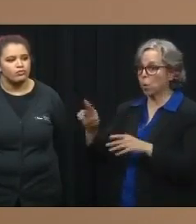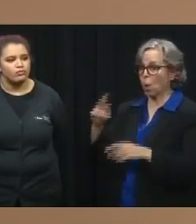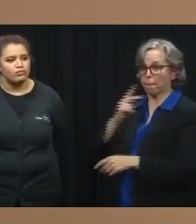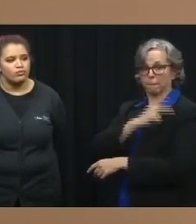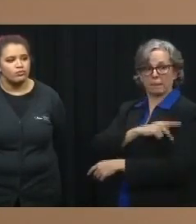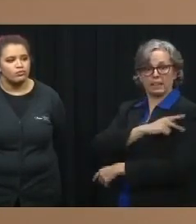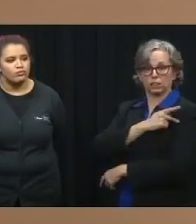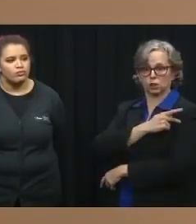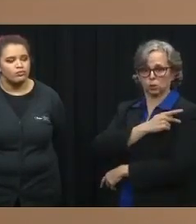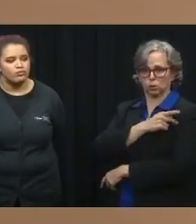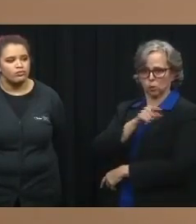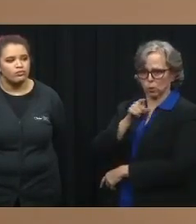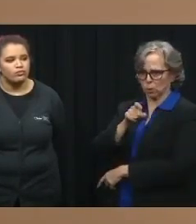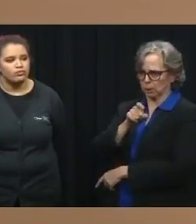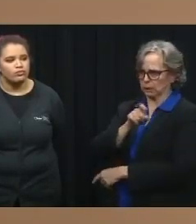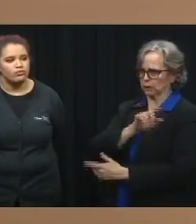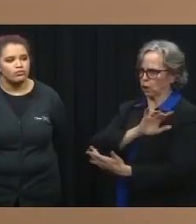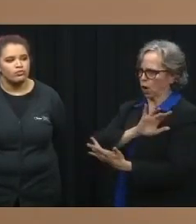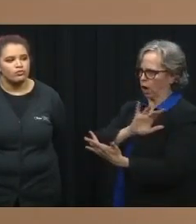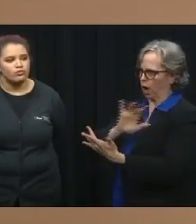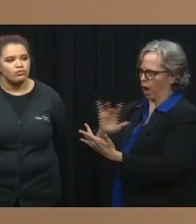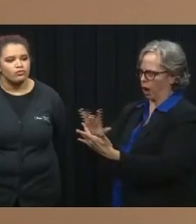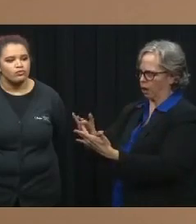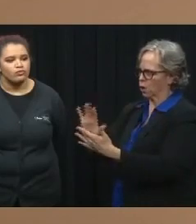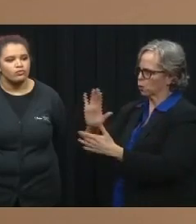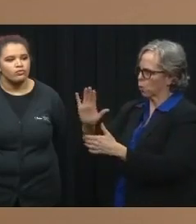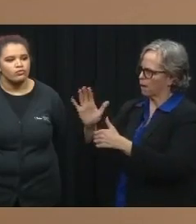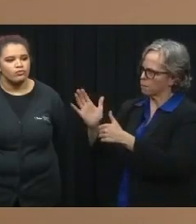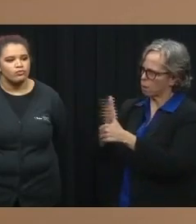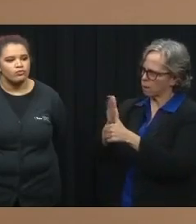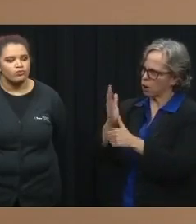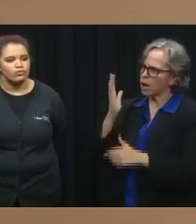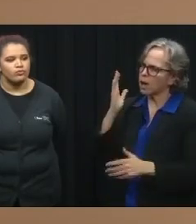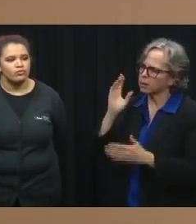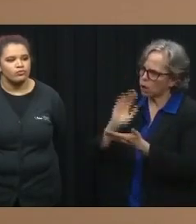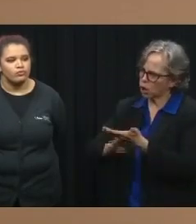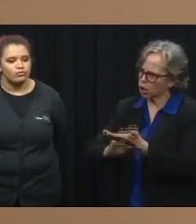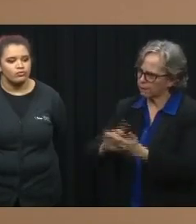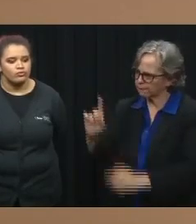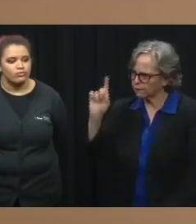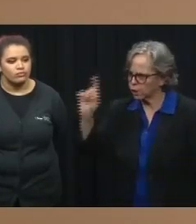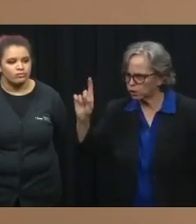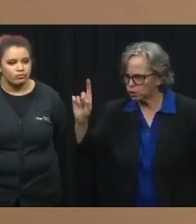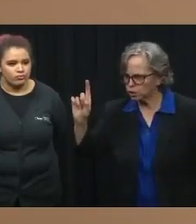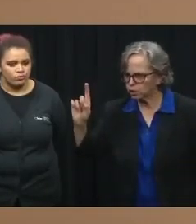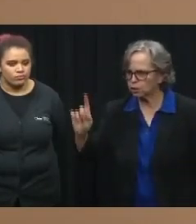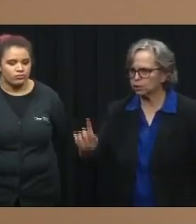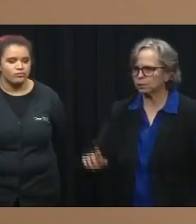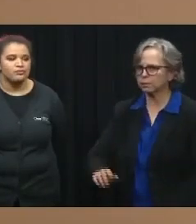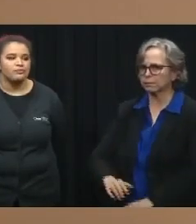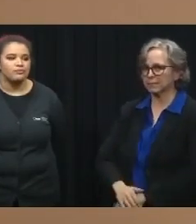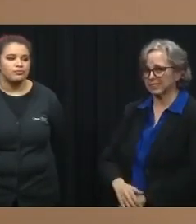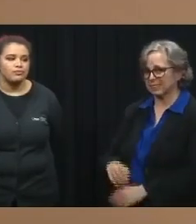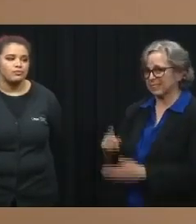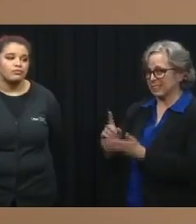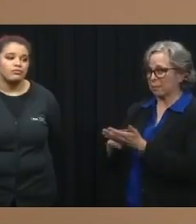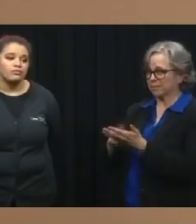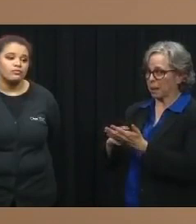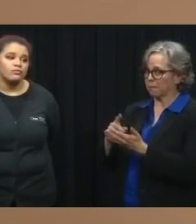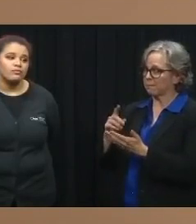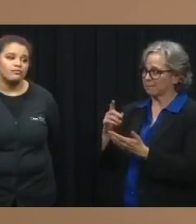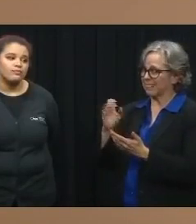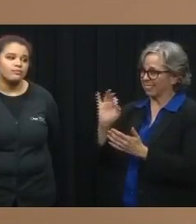is, and sometimes that is a minute clinic for some folks. But we want to do it by phone